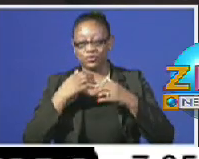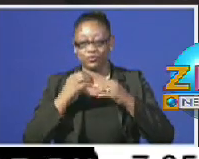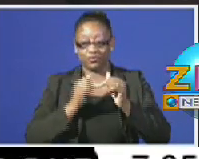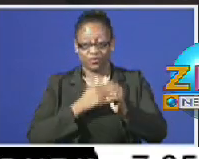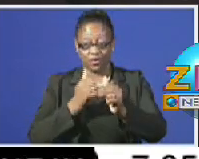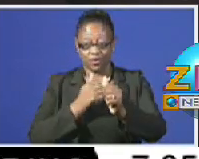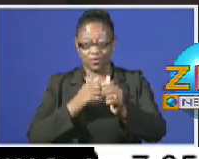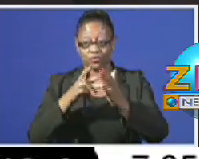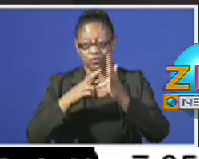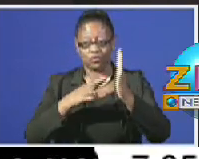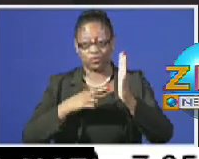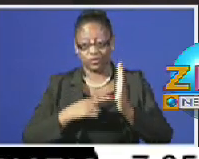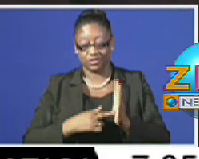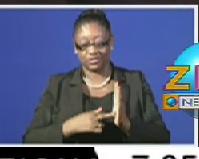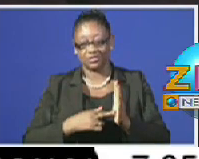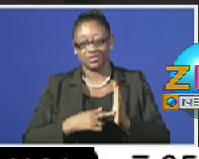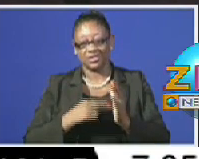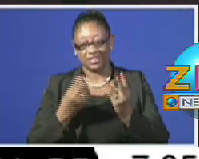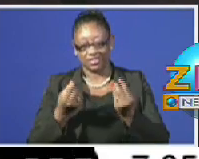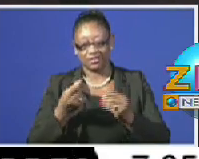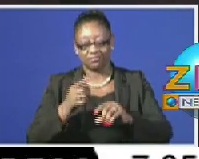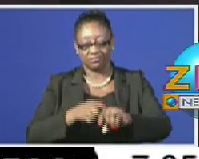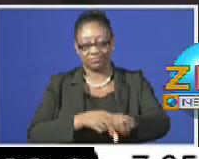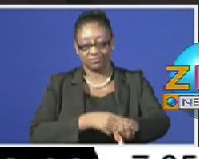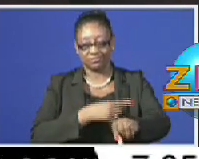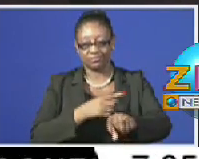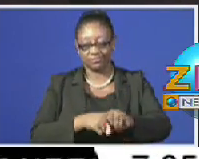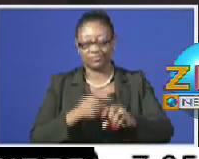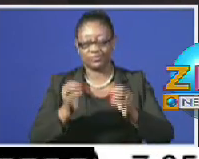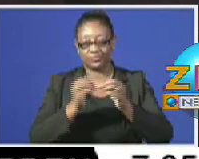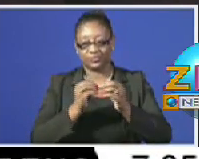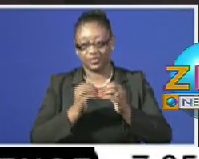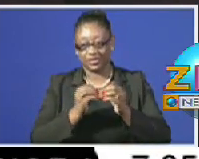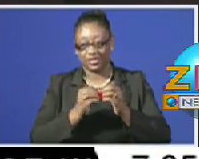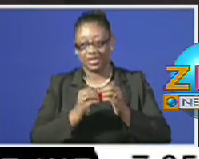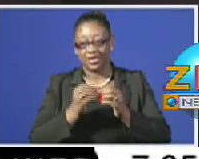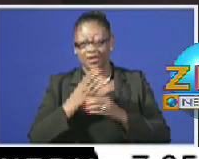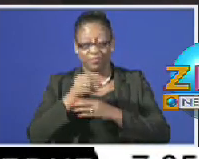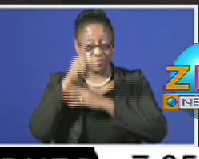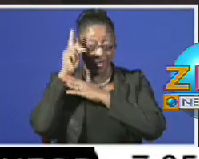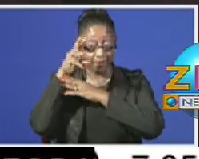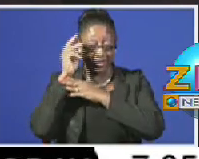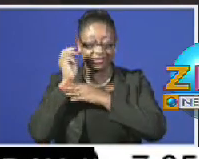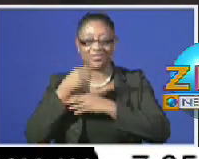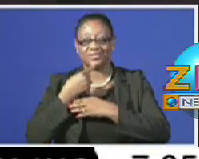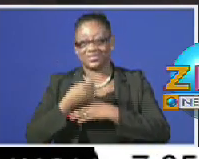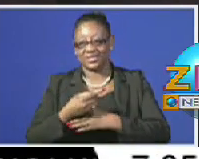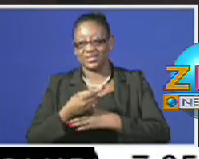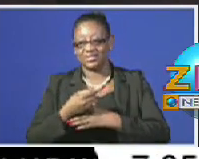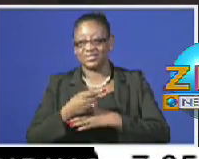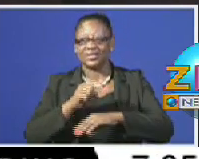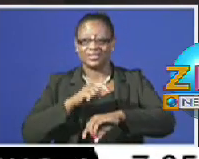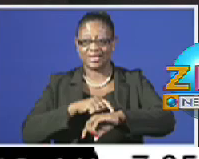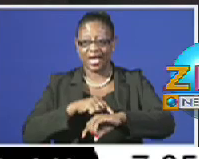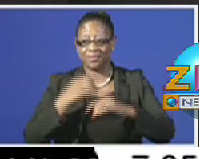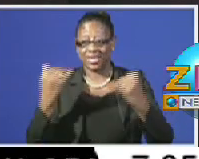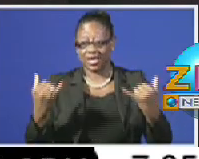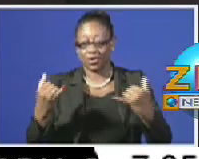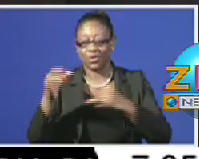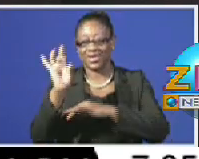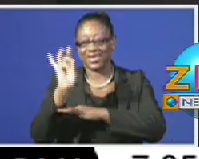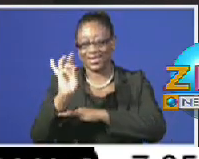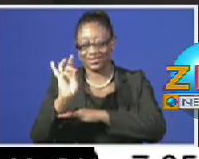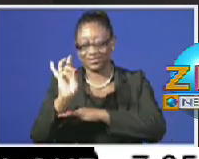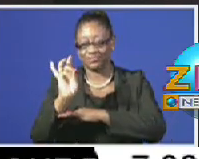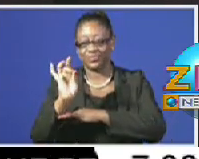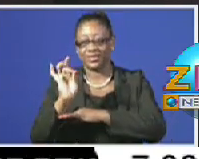Minister the Most Honorable Dr. Hubert Minnis announced at a national press conference this afternoon that a new weekday curfew of 8 p.m. to 5 a.m.